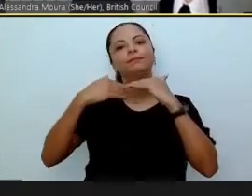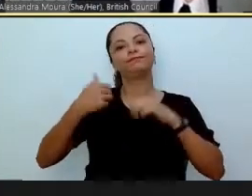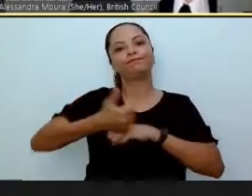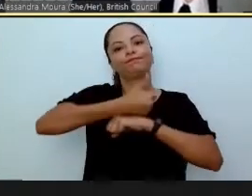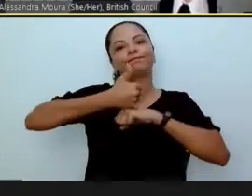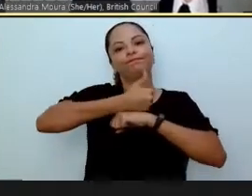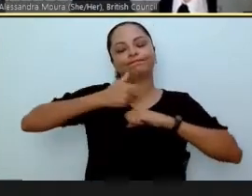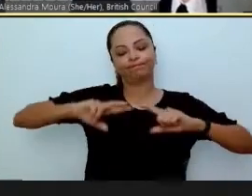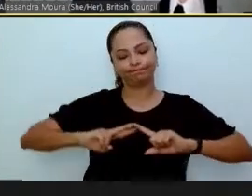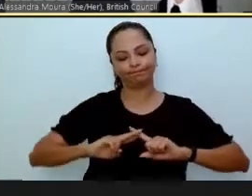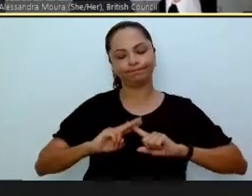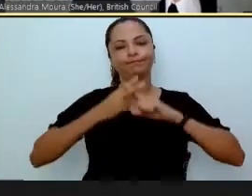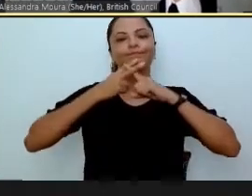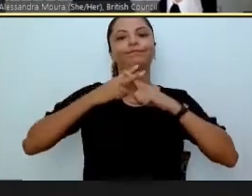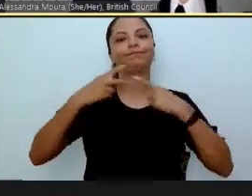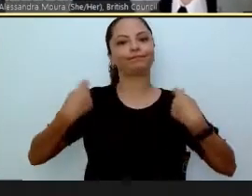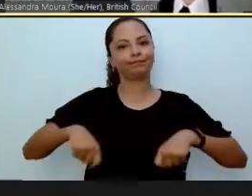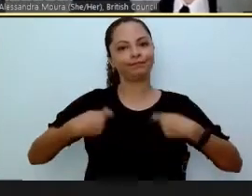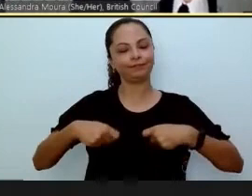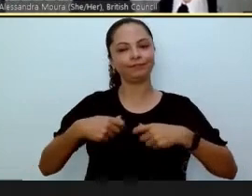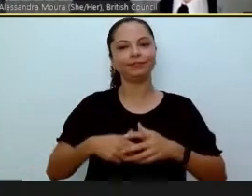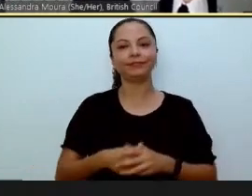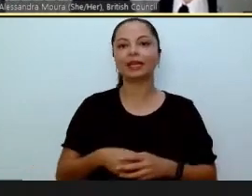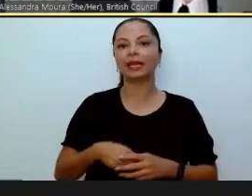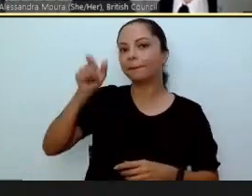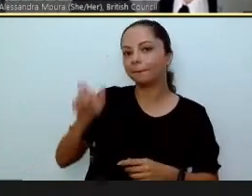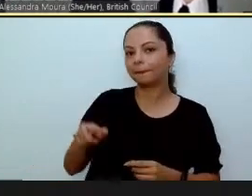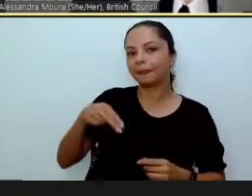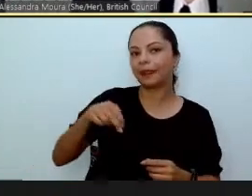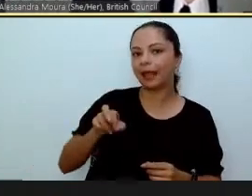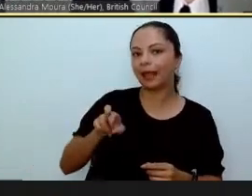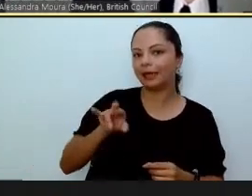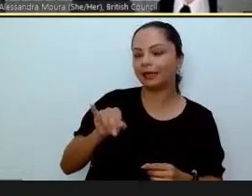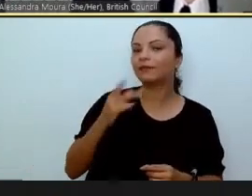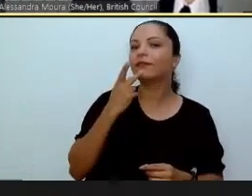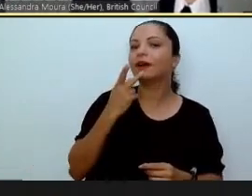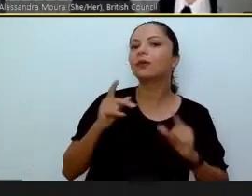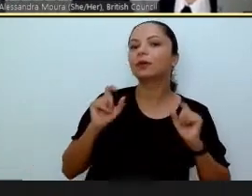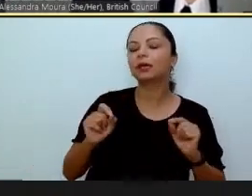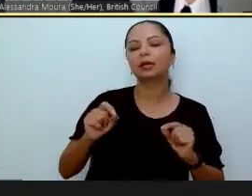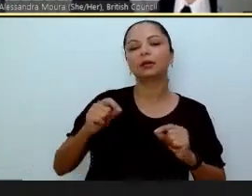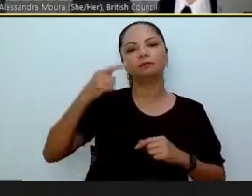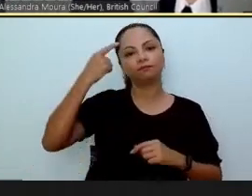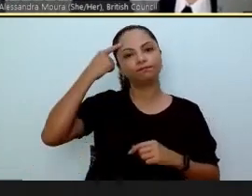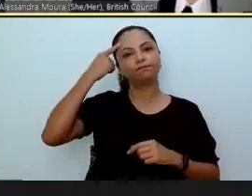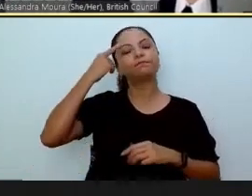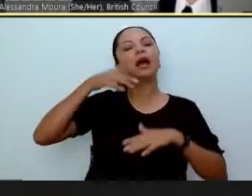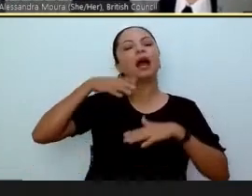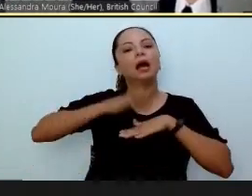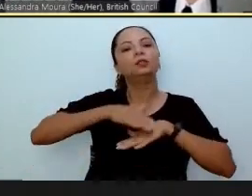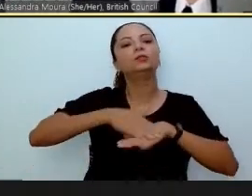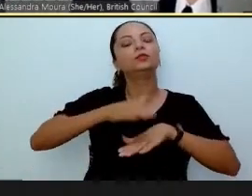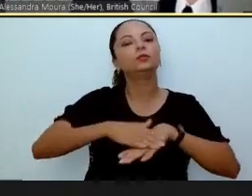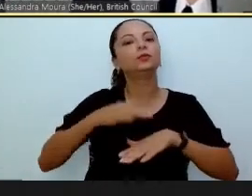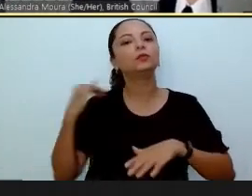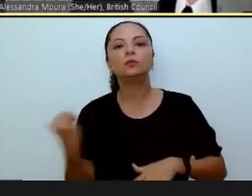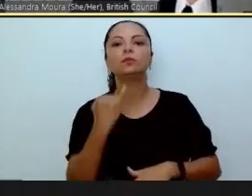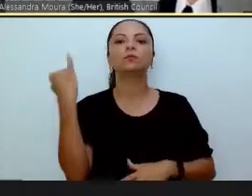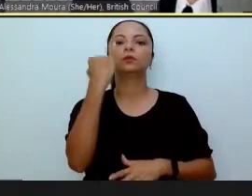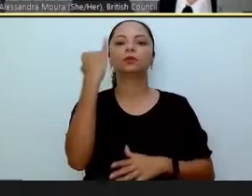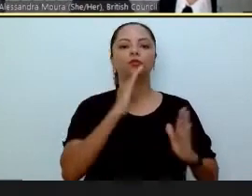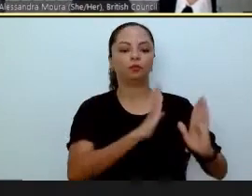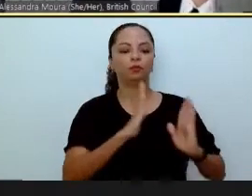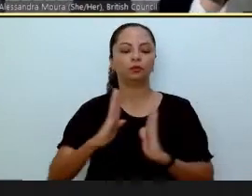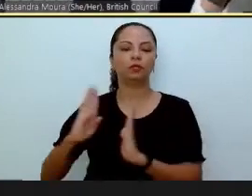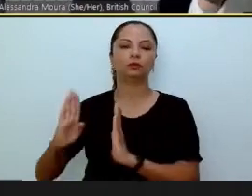Nettie mentions that attitude is everything in the learning process, and it's good for me, the fact that